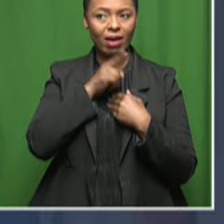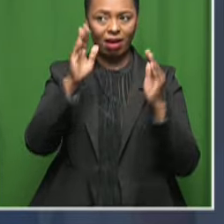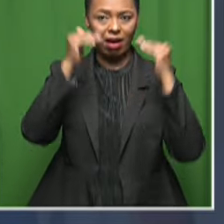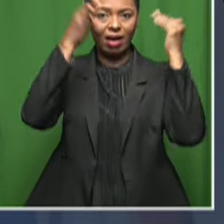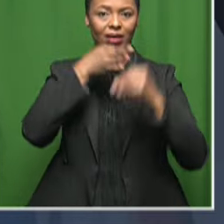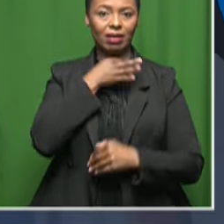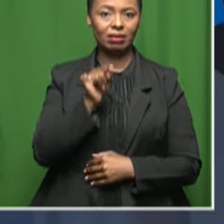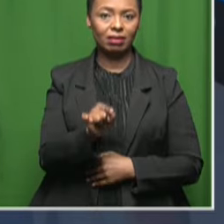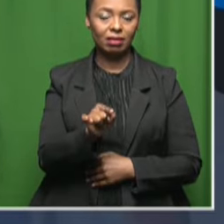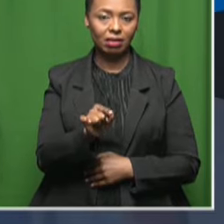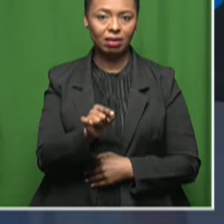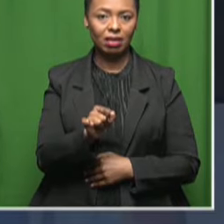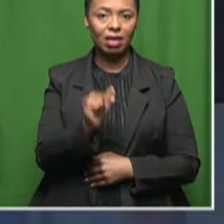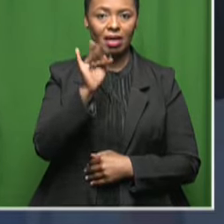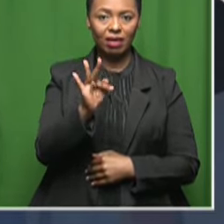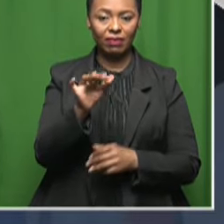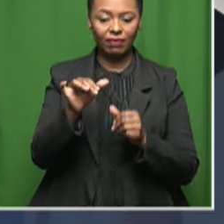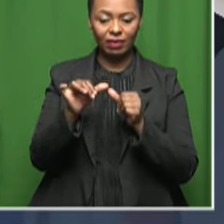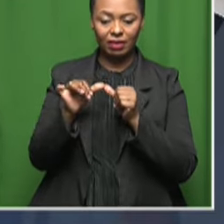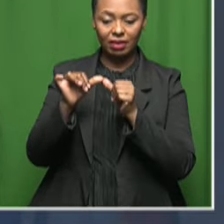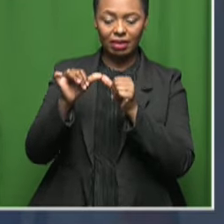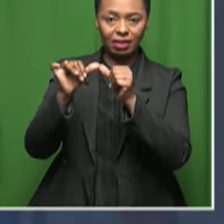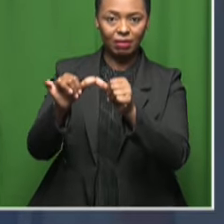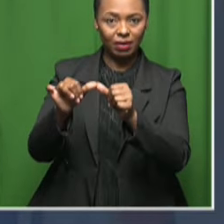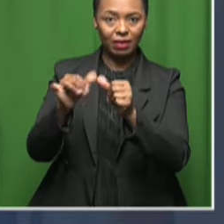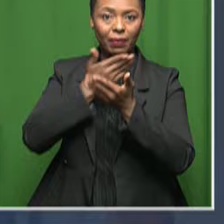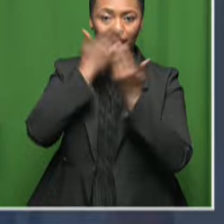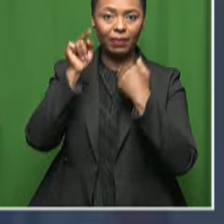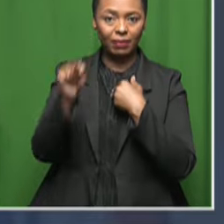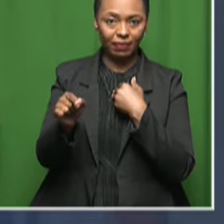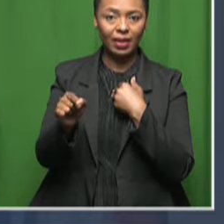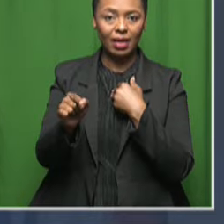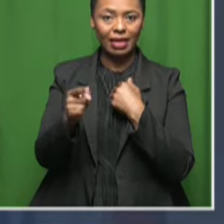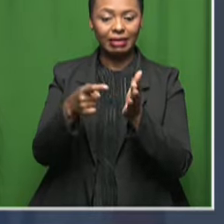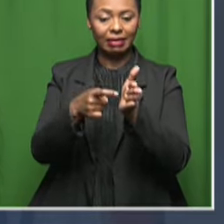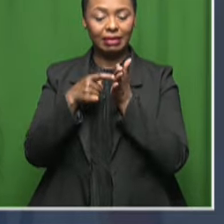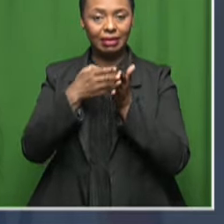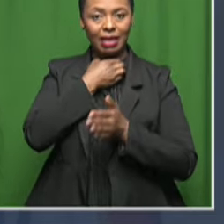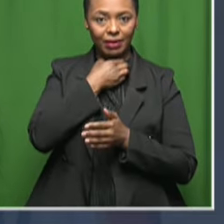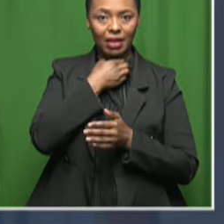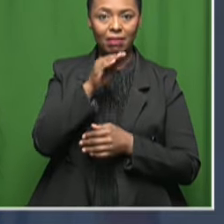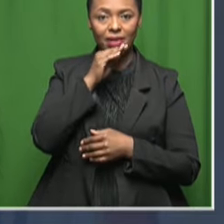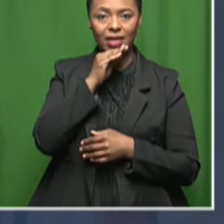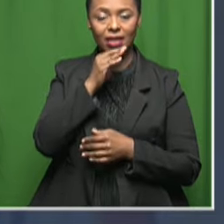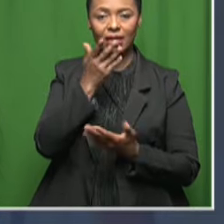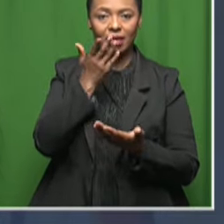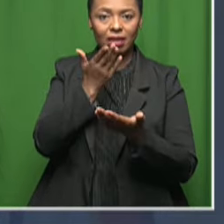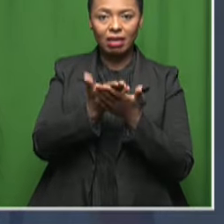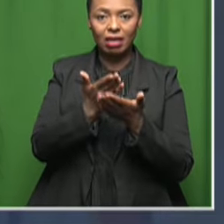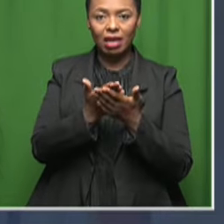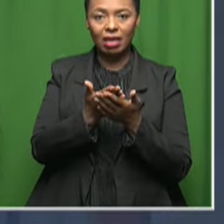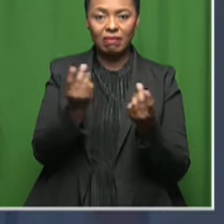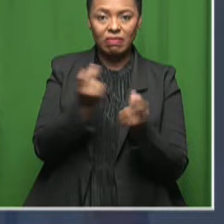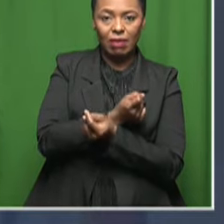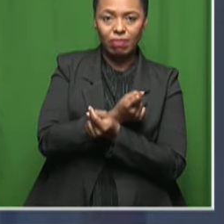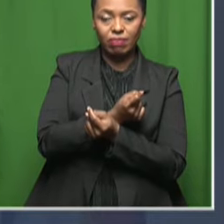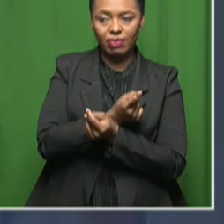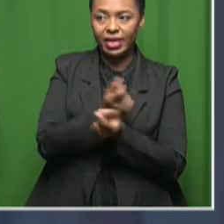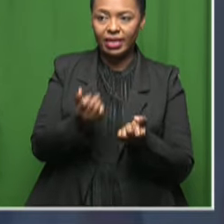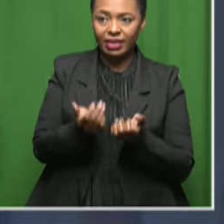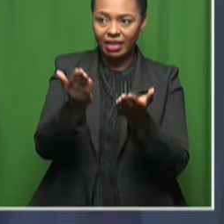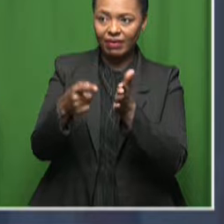the debt is unsustainable, because there's a chance that you may not be able to service that debt, Deputy and